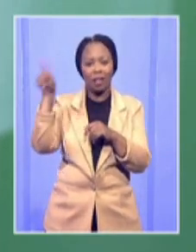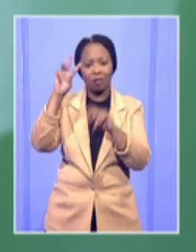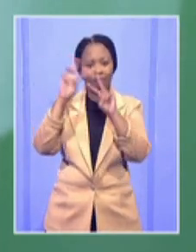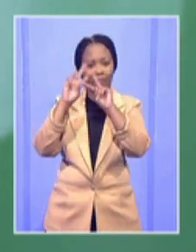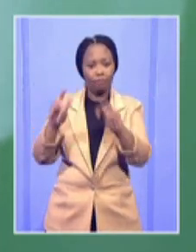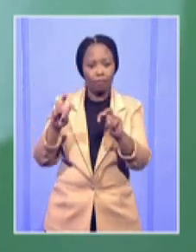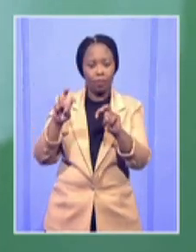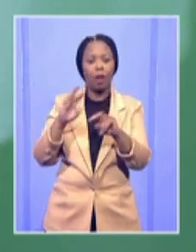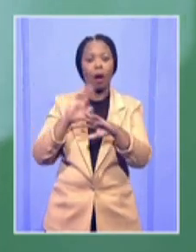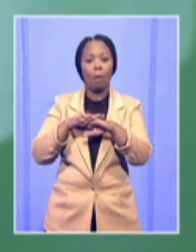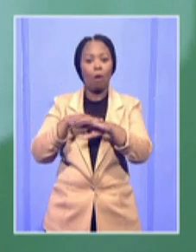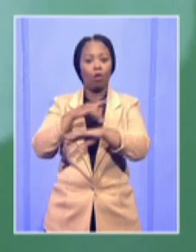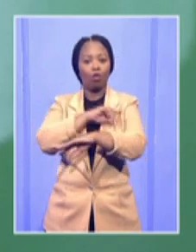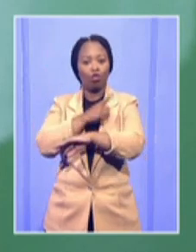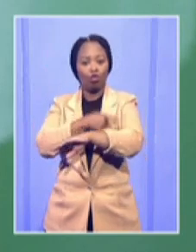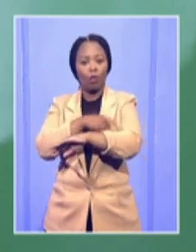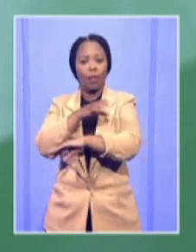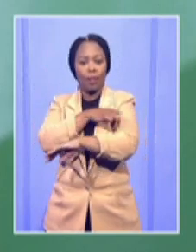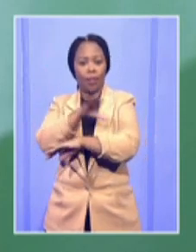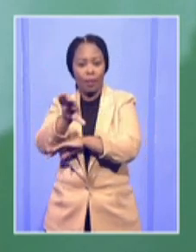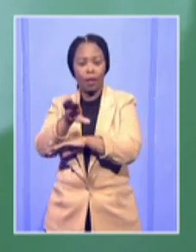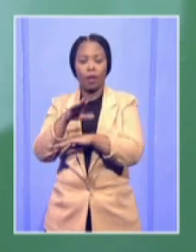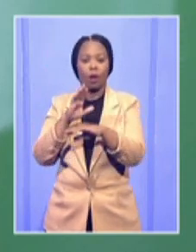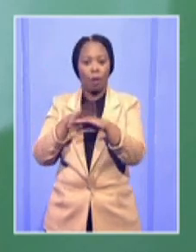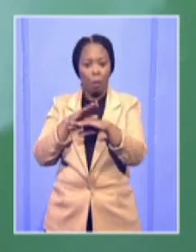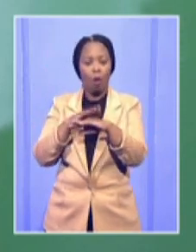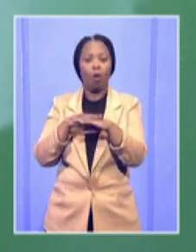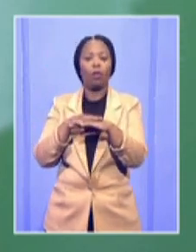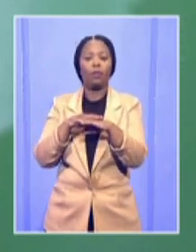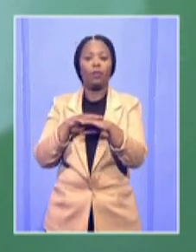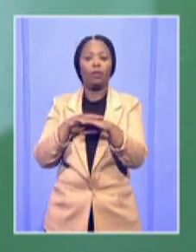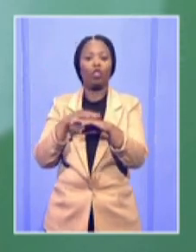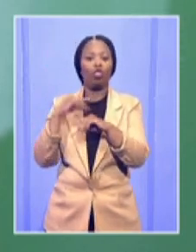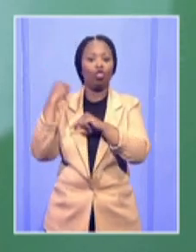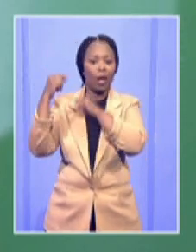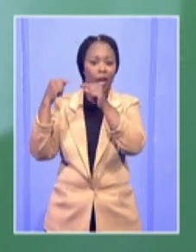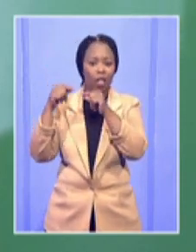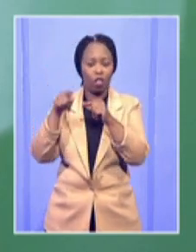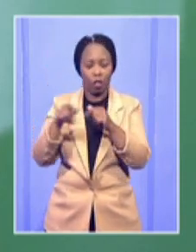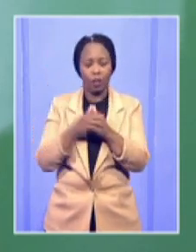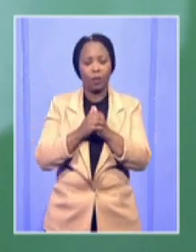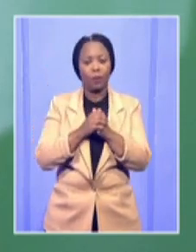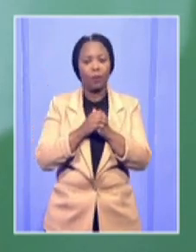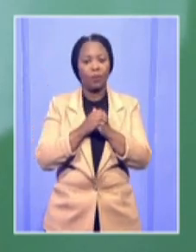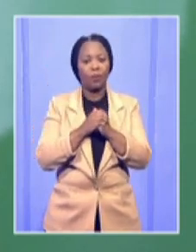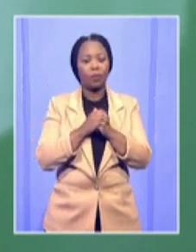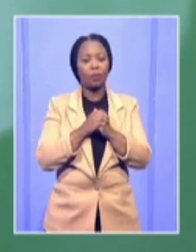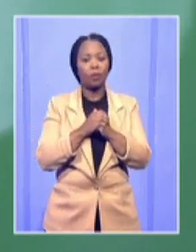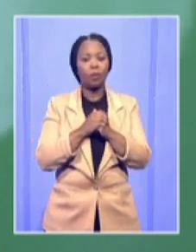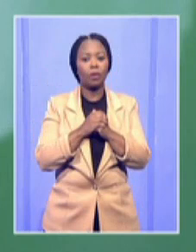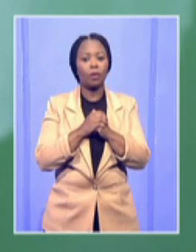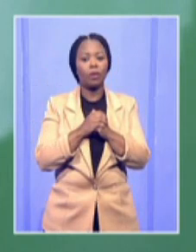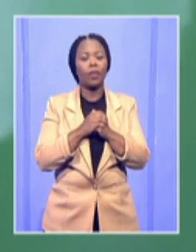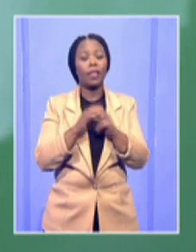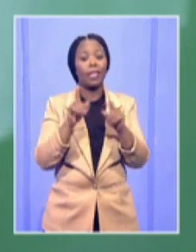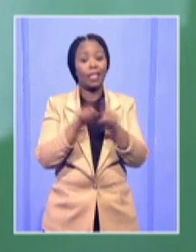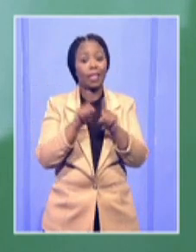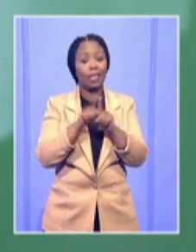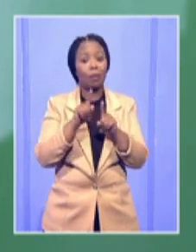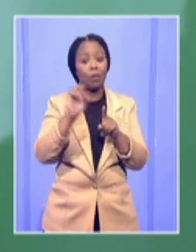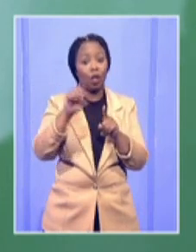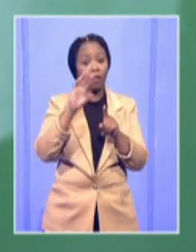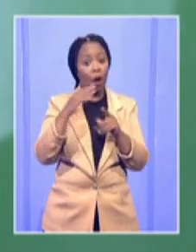the capacity of the state with regard to evidence generation, dissemination, and use. South Africa was effective in using